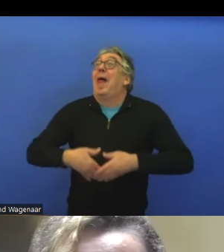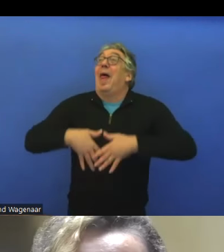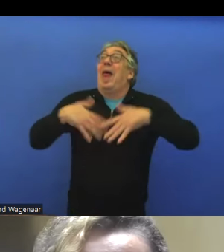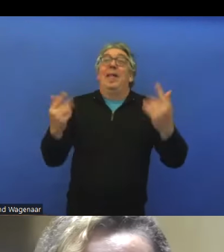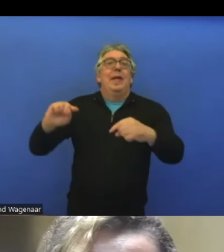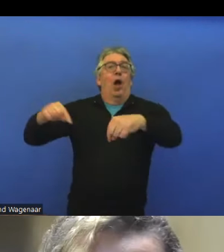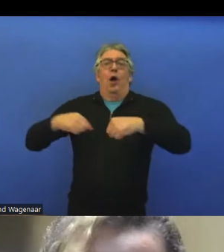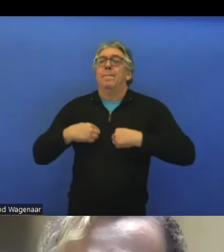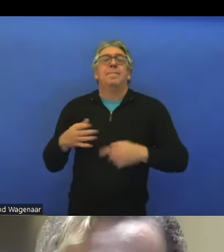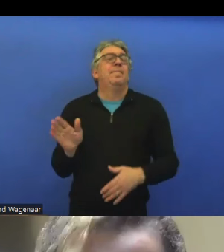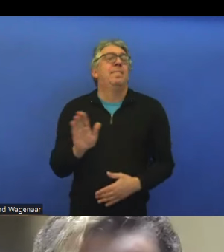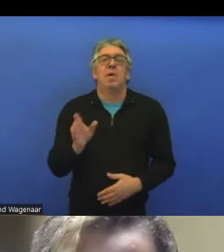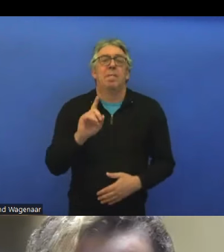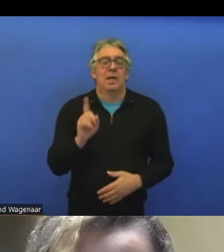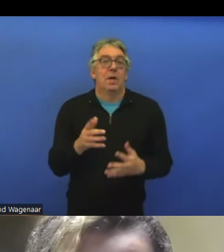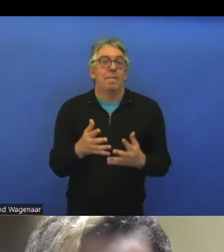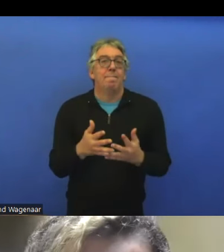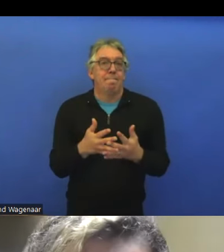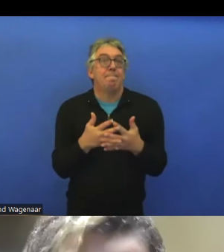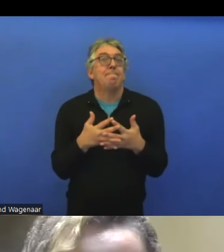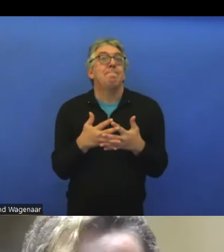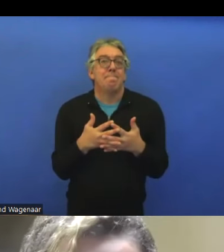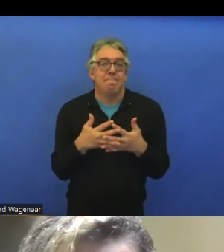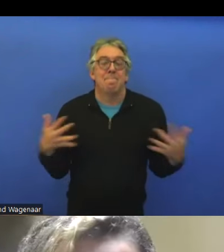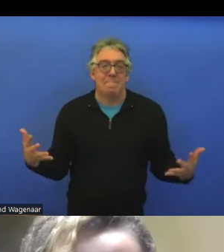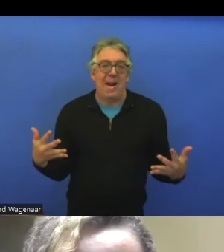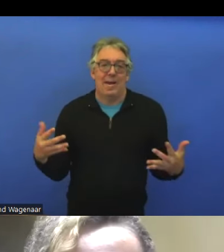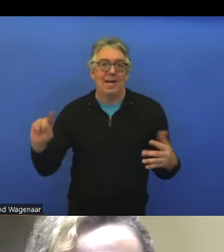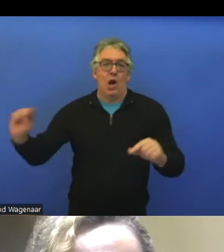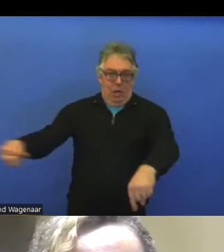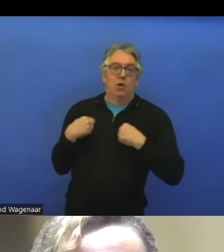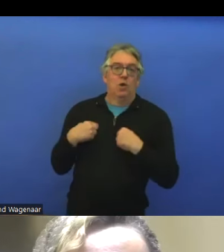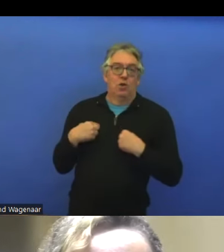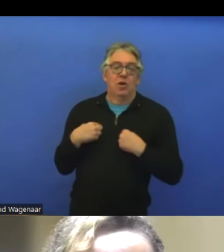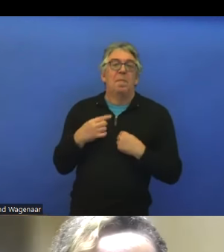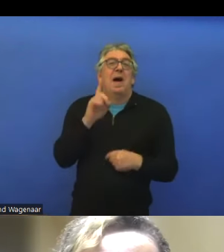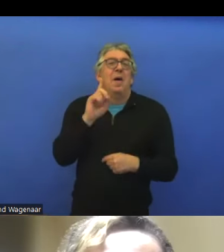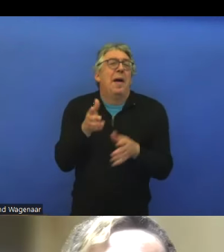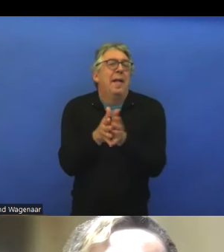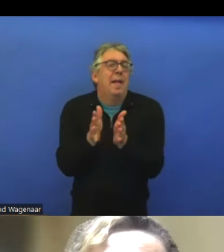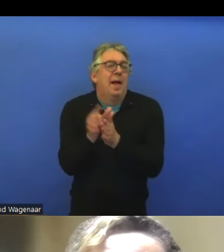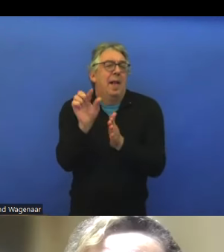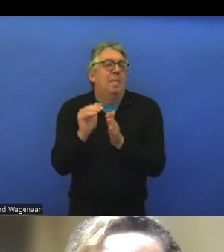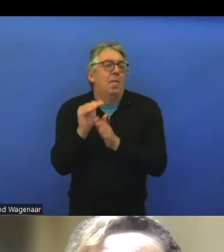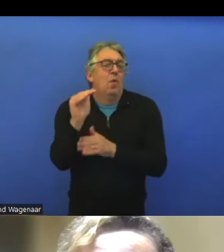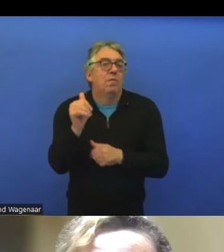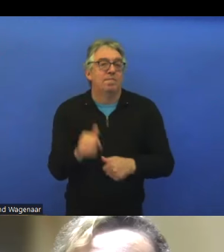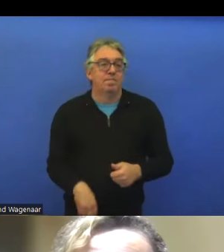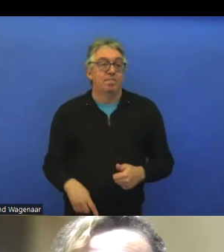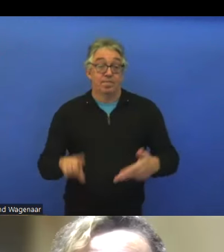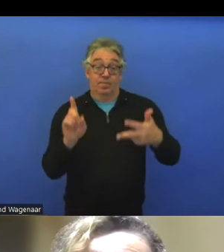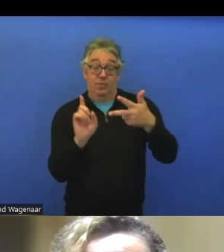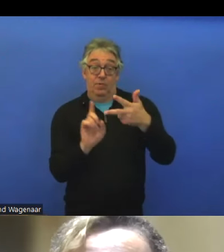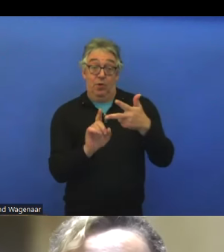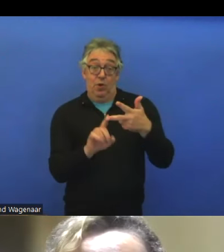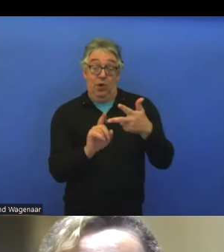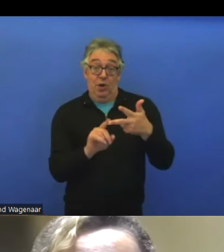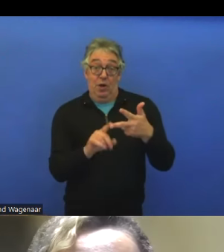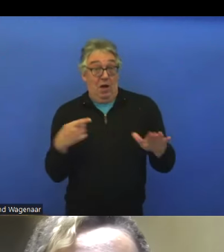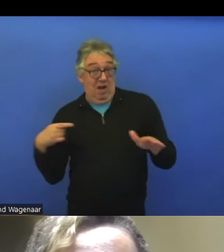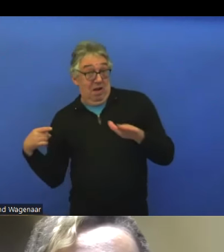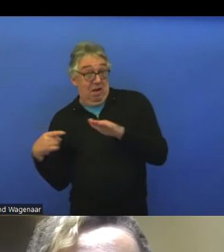to be serious enough to amount to persecution, in few words, but I'll speak a bit more about this. 3, they have to have this well-founded